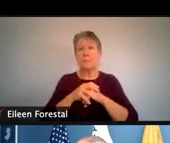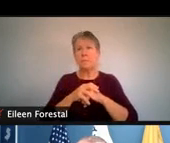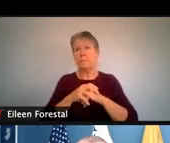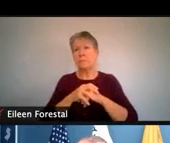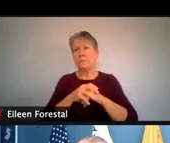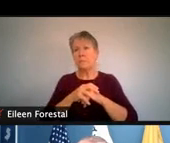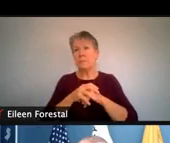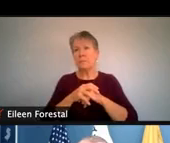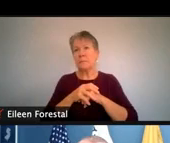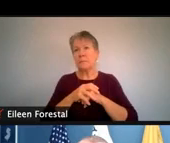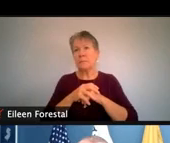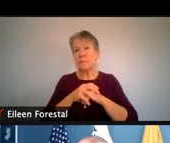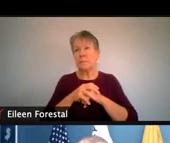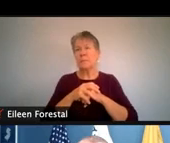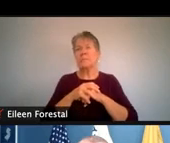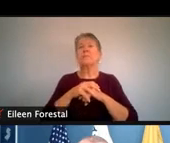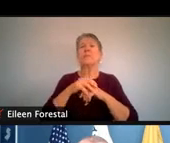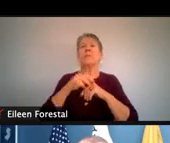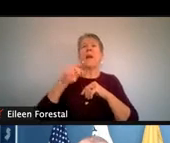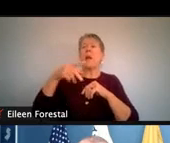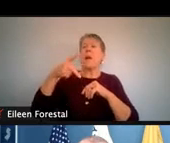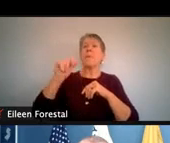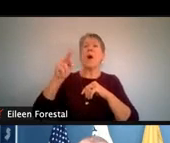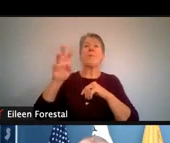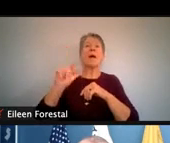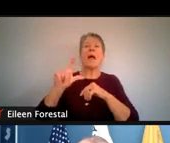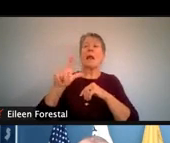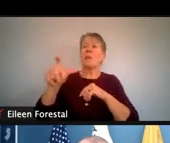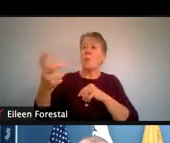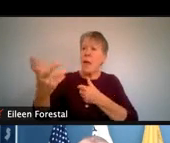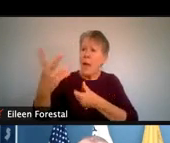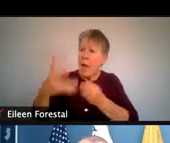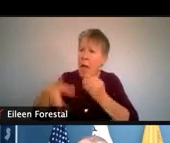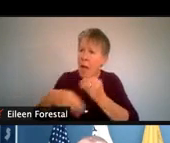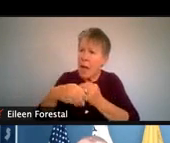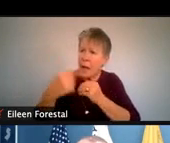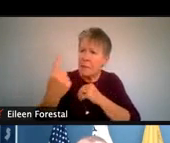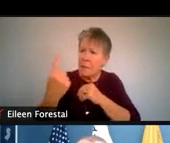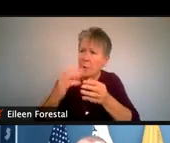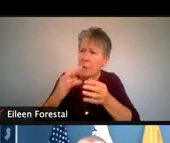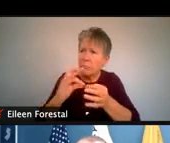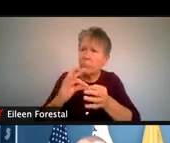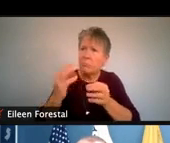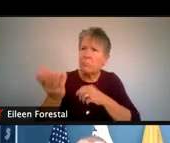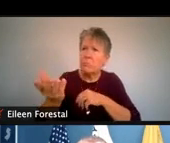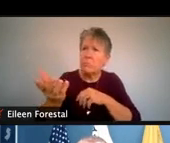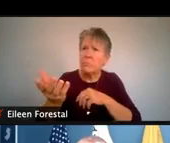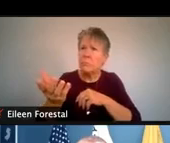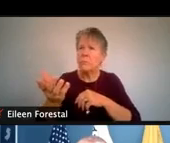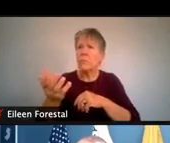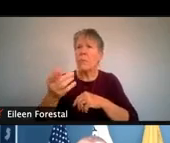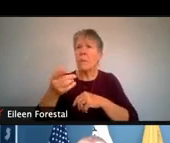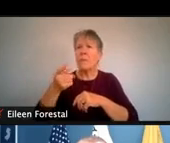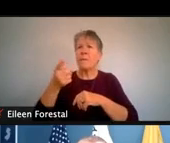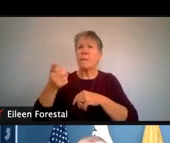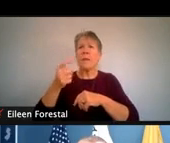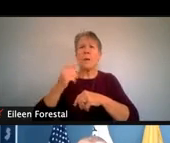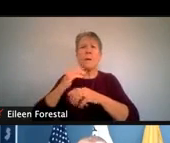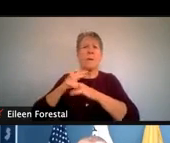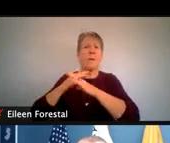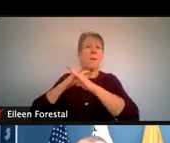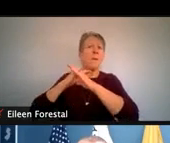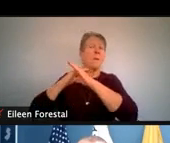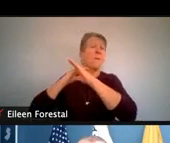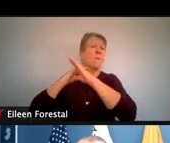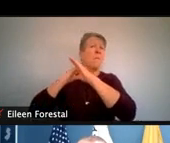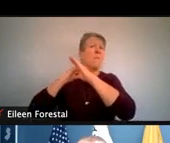in place. And if there are any local restrictions that pose an obstacle to the statewide response, then we'll take a look at those. But right now, we